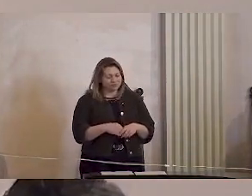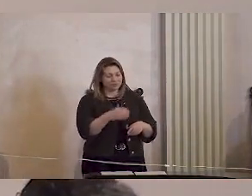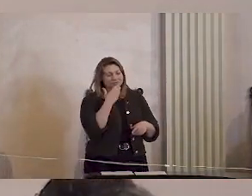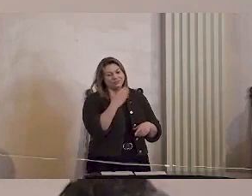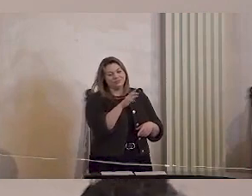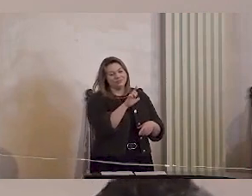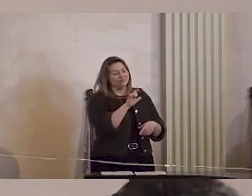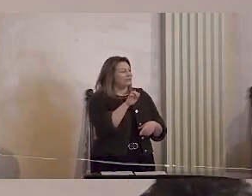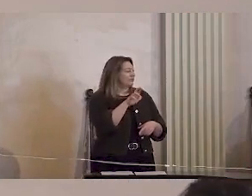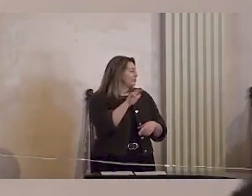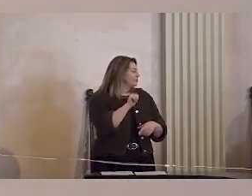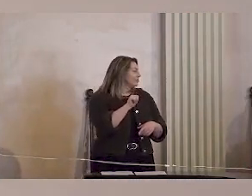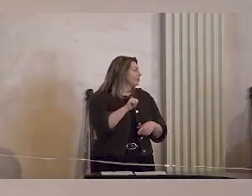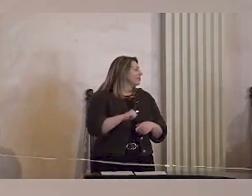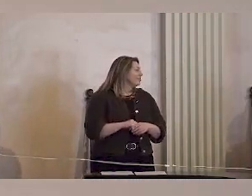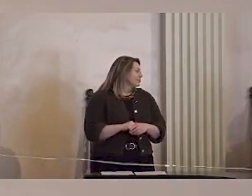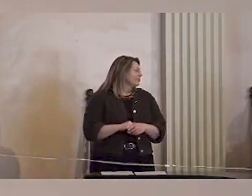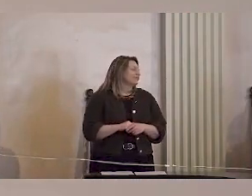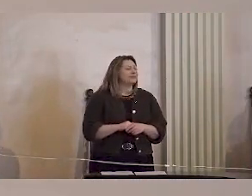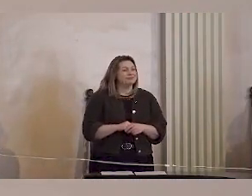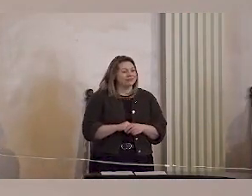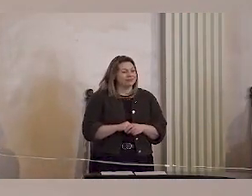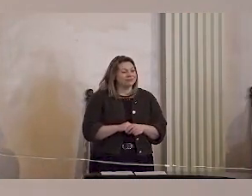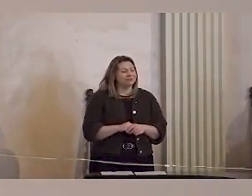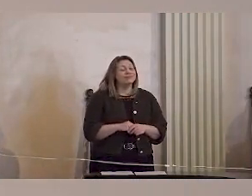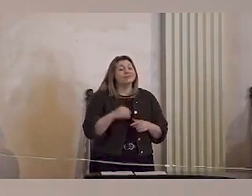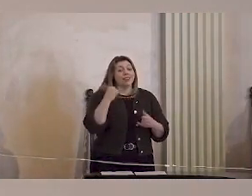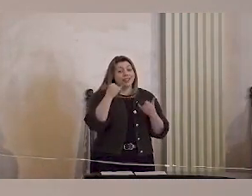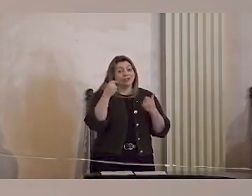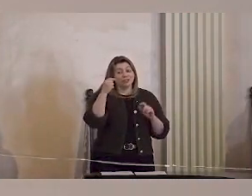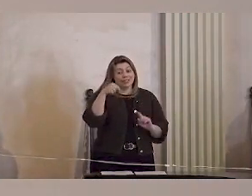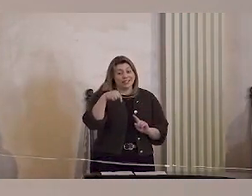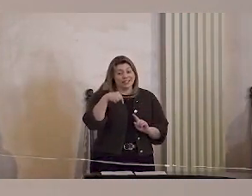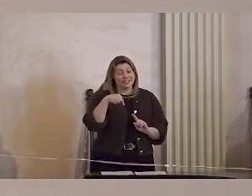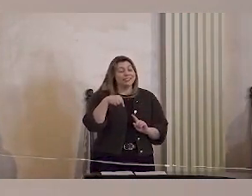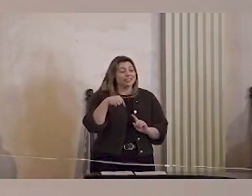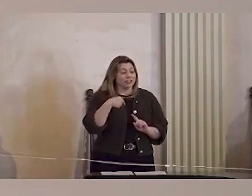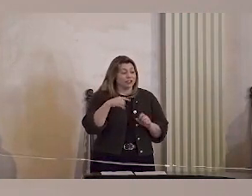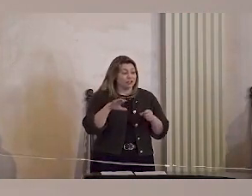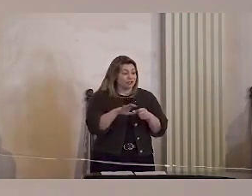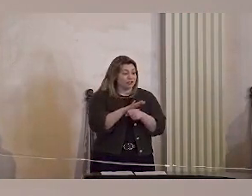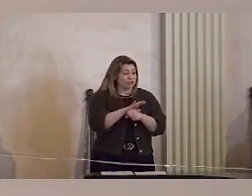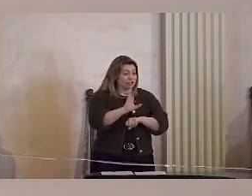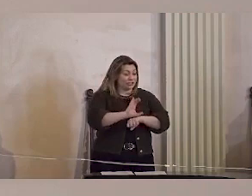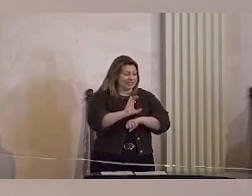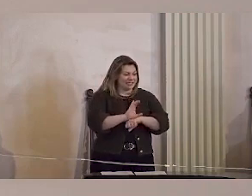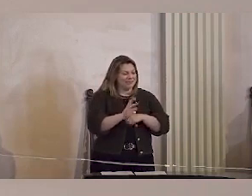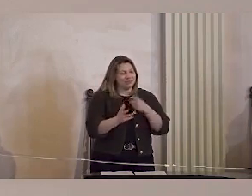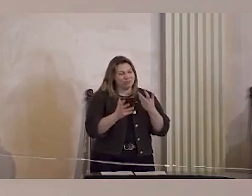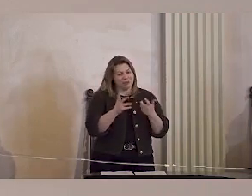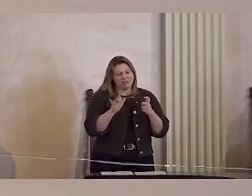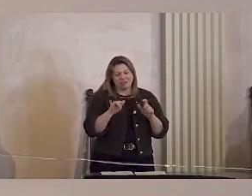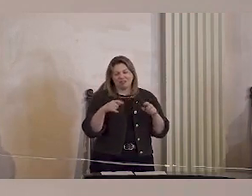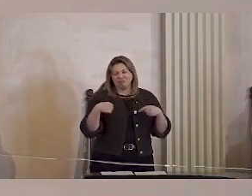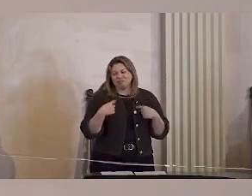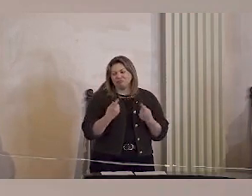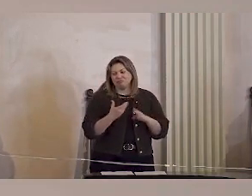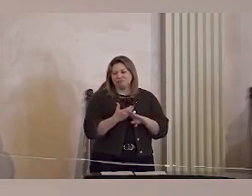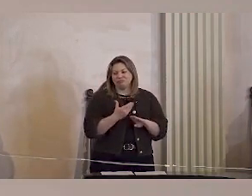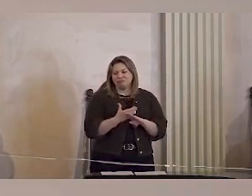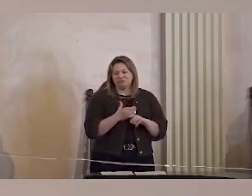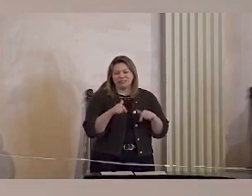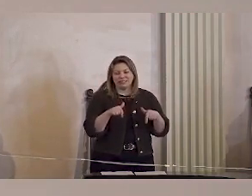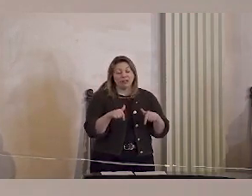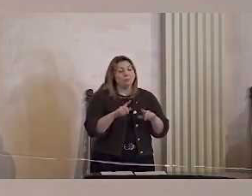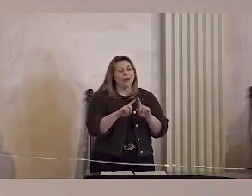Thank you, Laura. So the idea for this, doing it with the whole congregation, has probably existed before here,